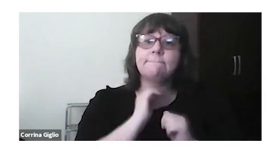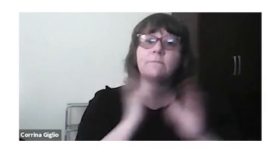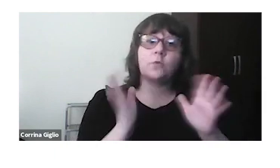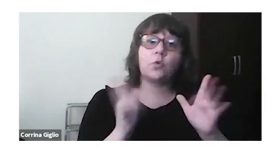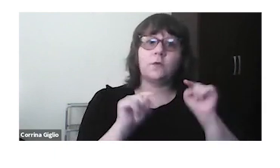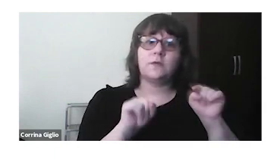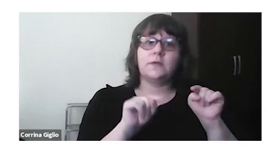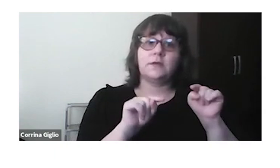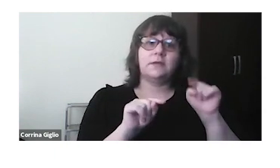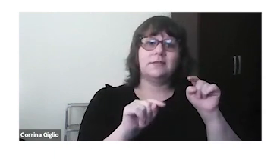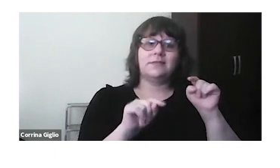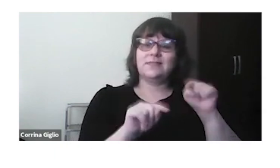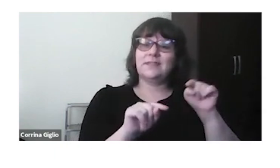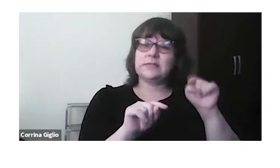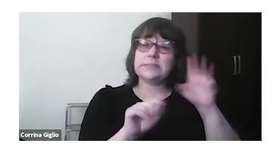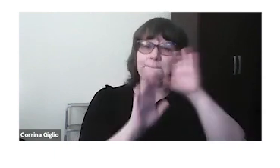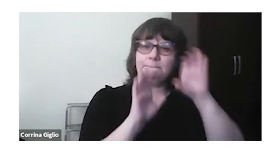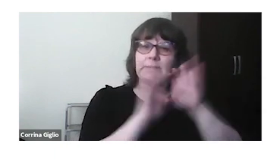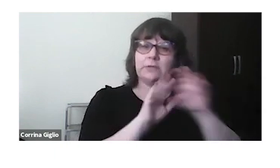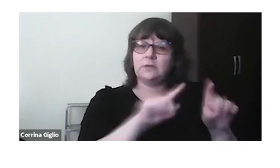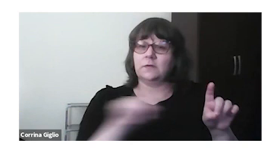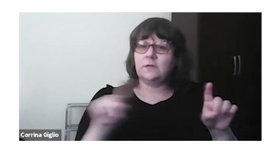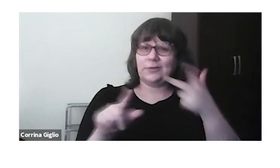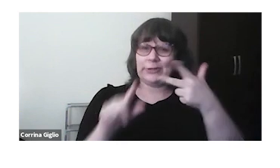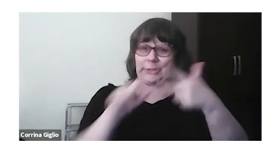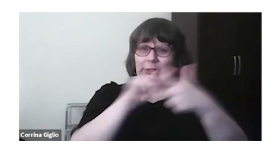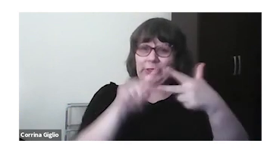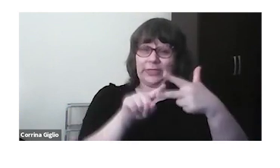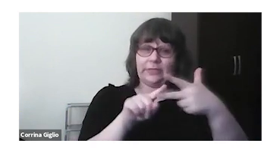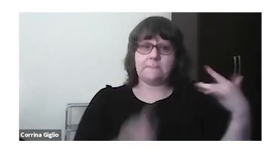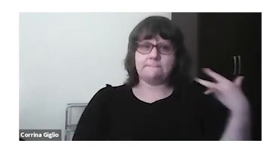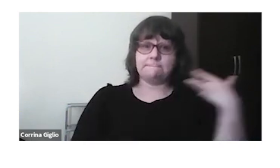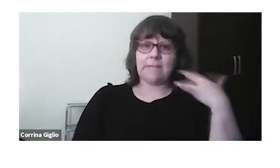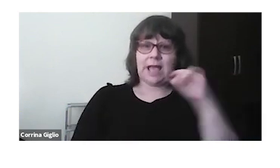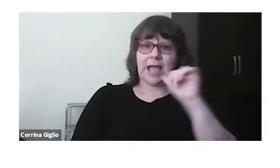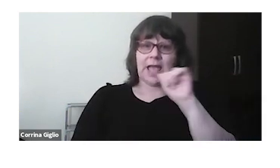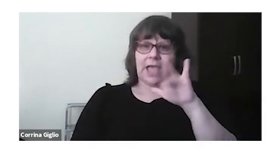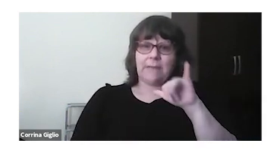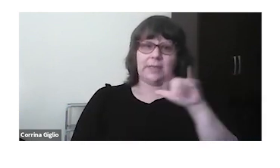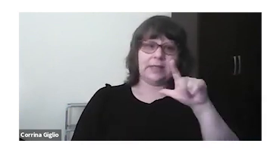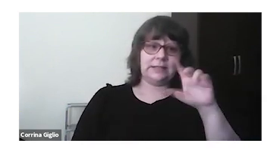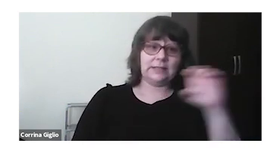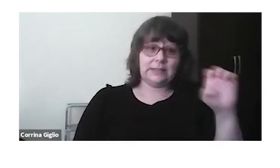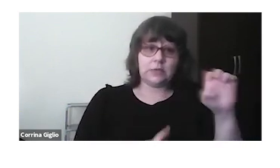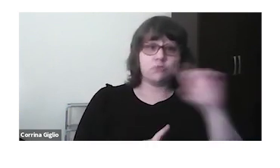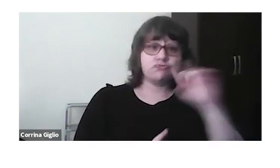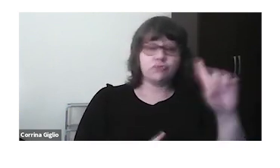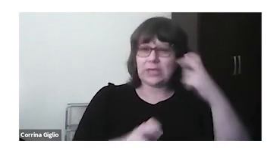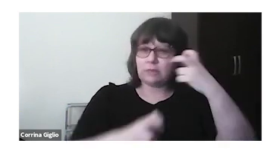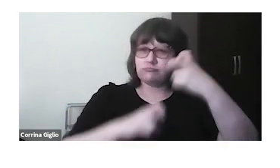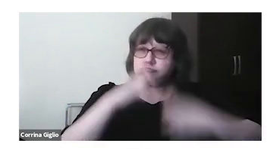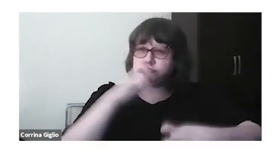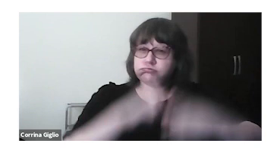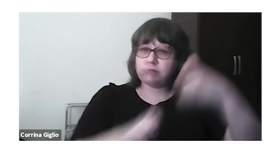So this slide starts off by showing the model Abby Lee in a really problematic